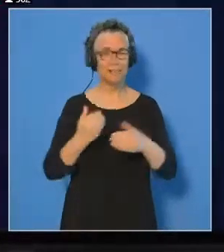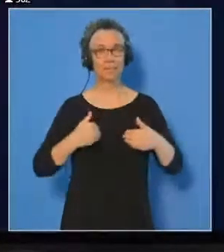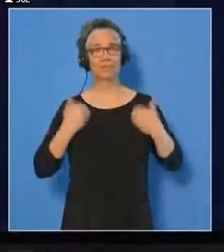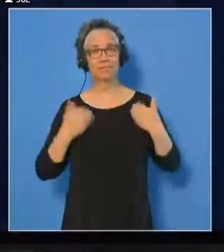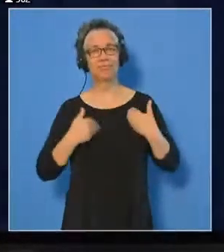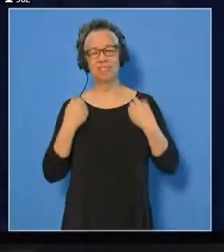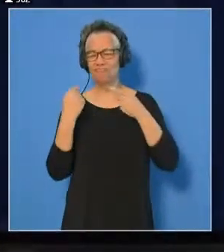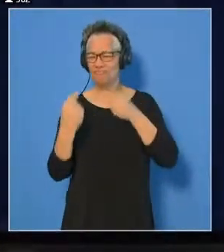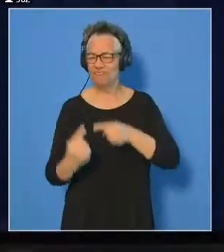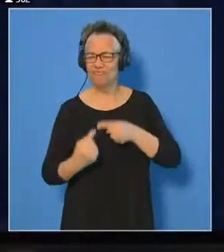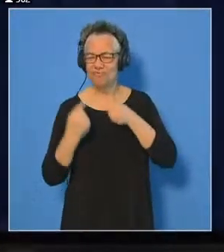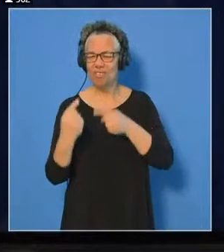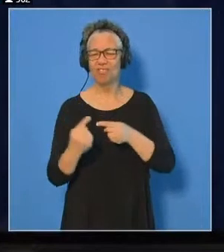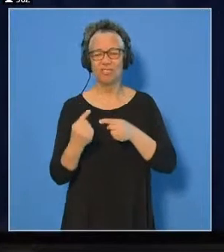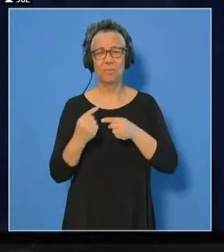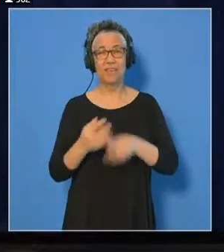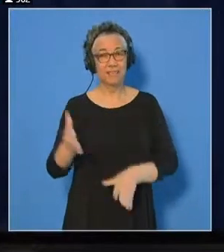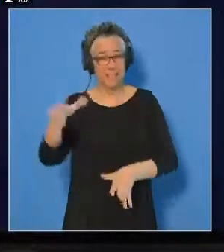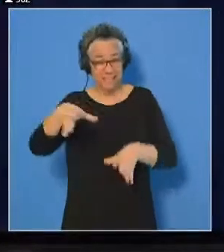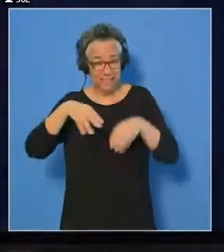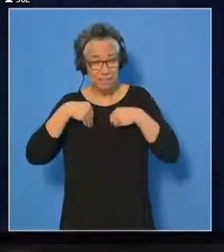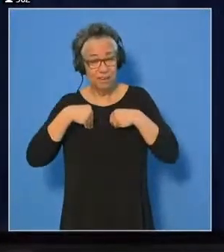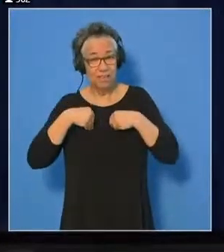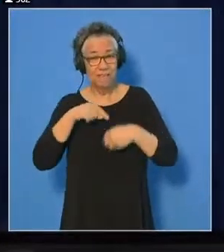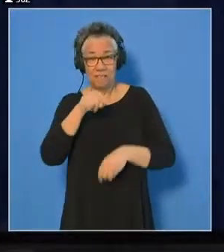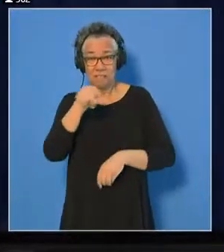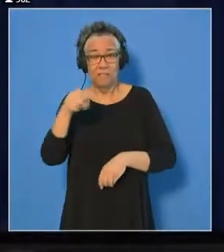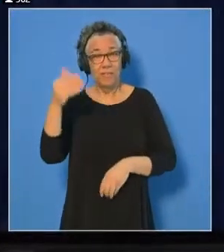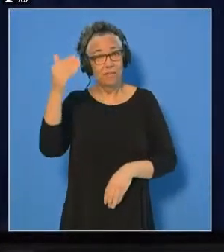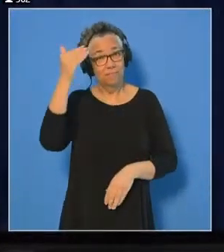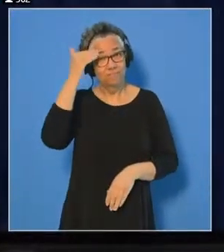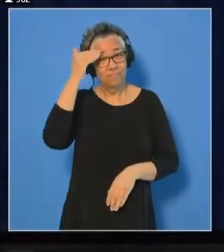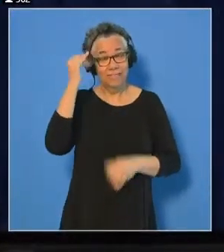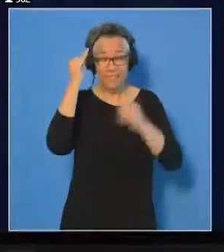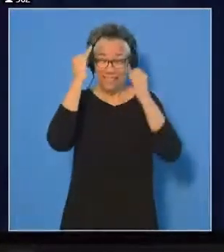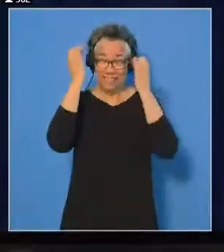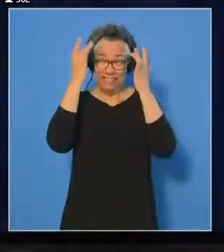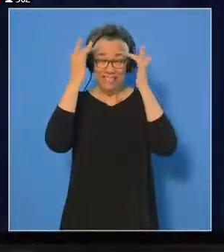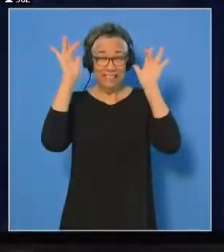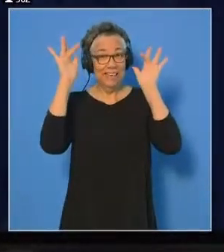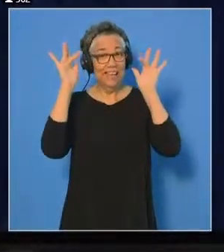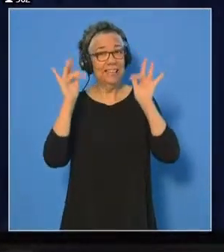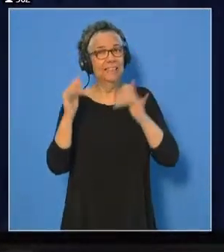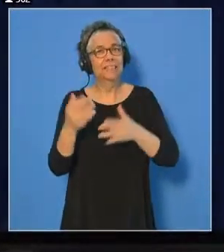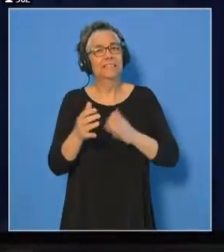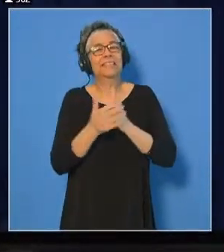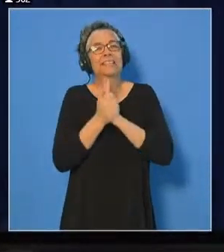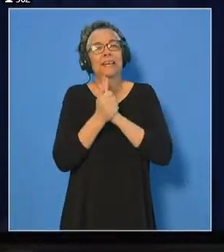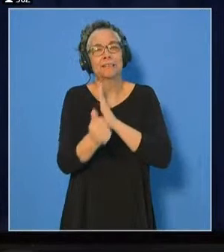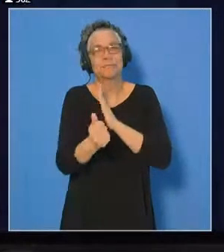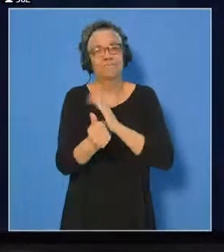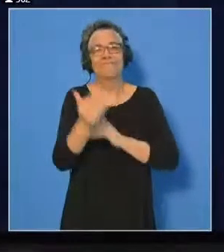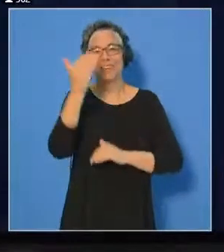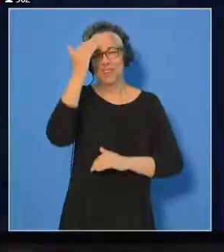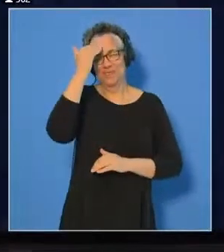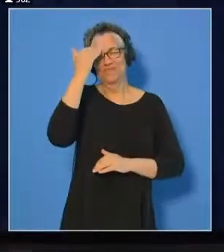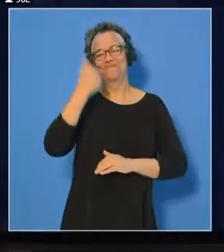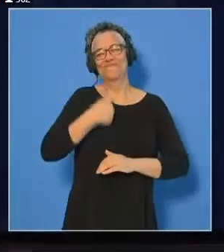for their education, their intellect, and their talents. I know full well, as I used to be